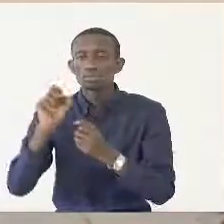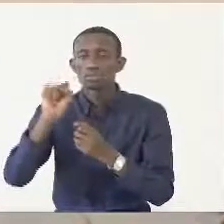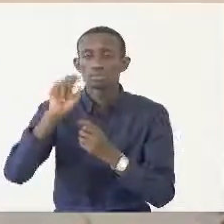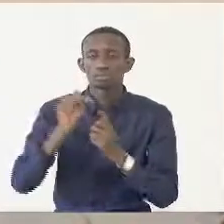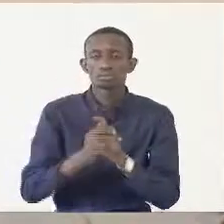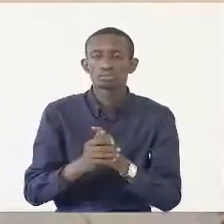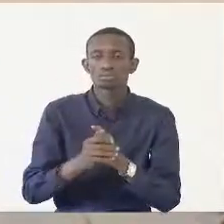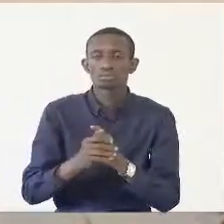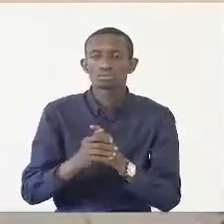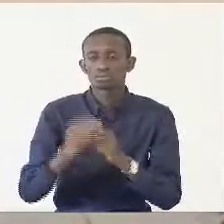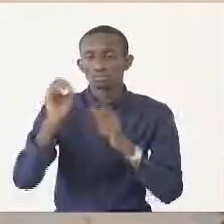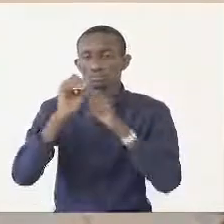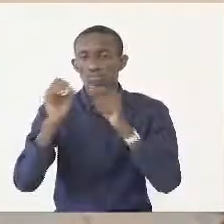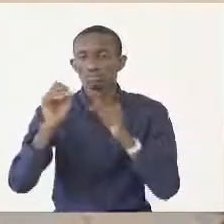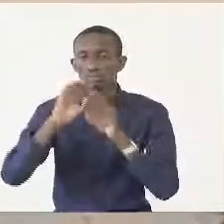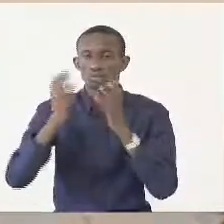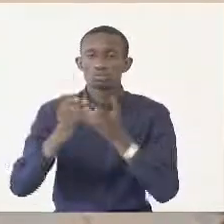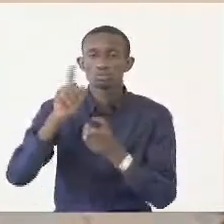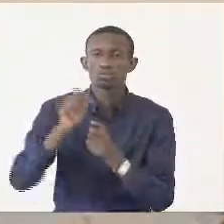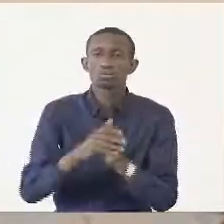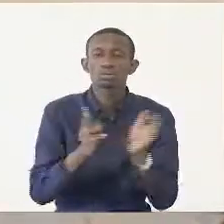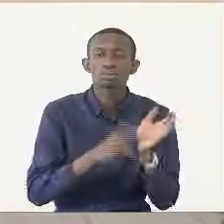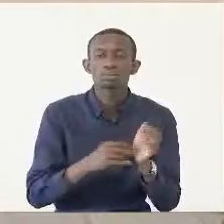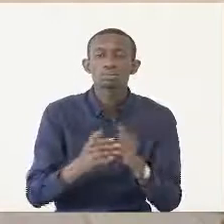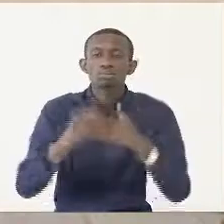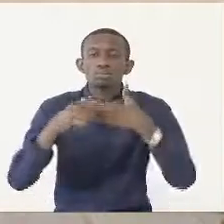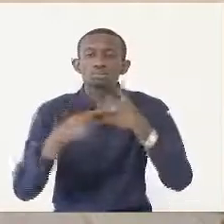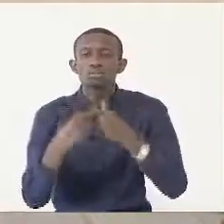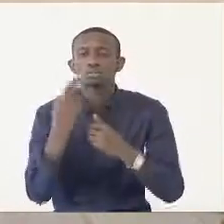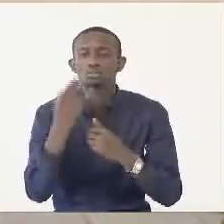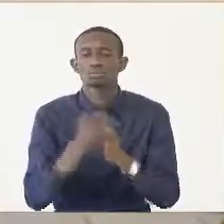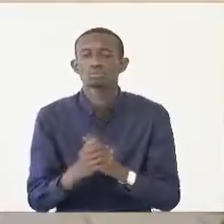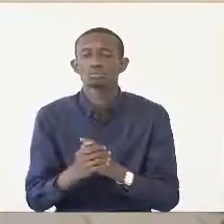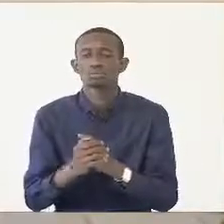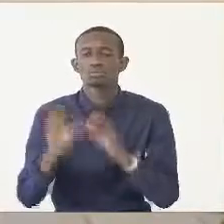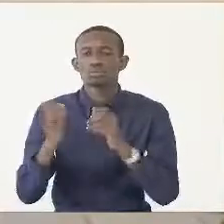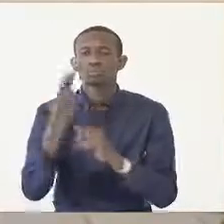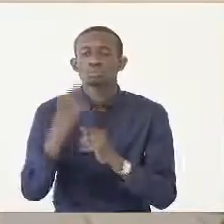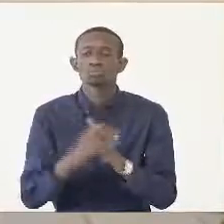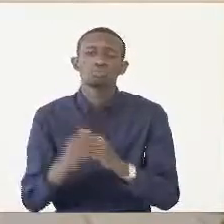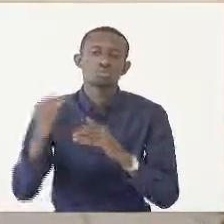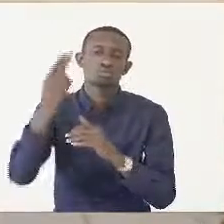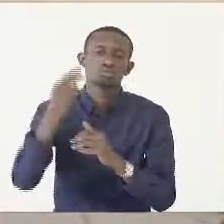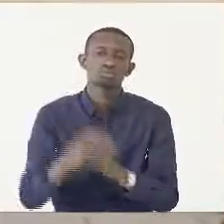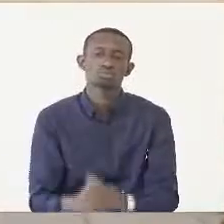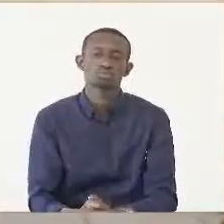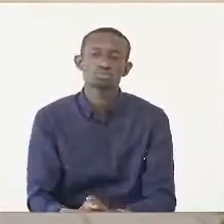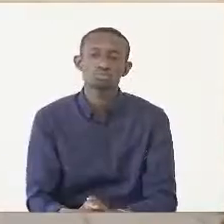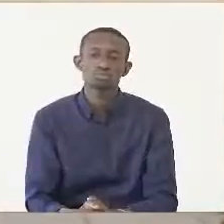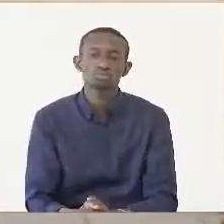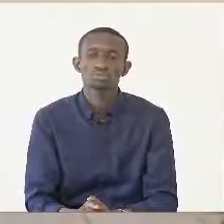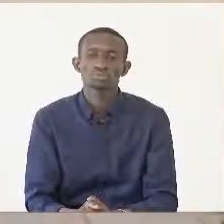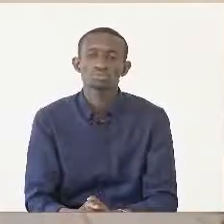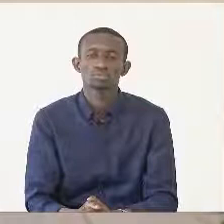to minus 2 square root 2 over 2. You see that? And then we end up